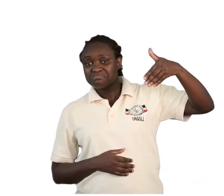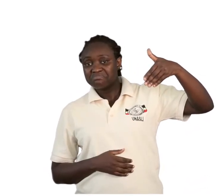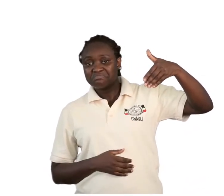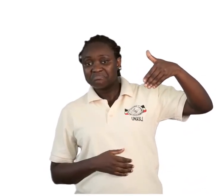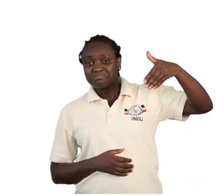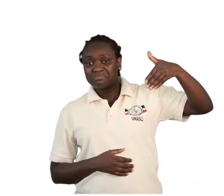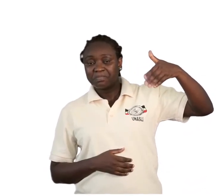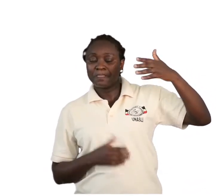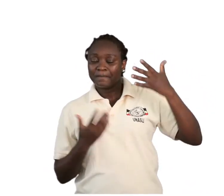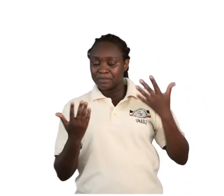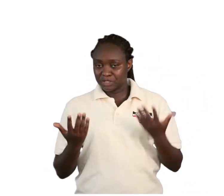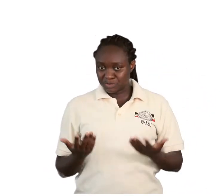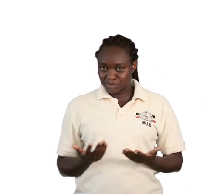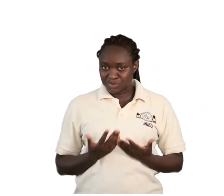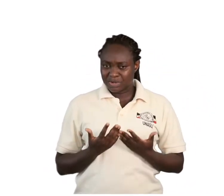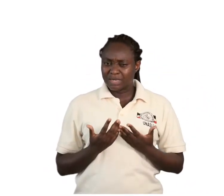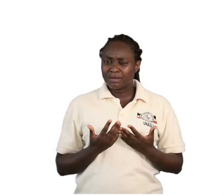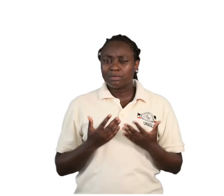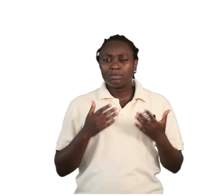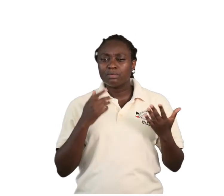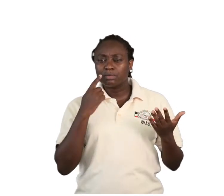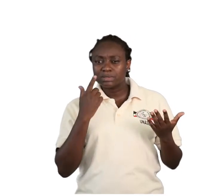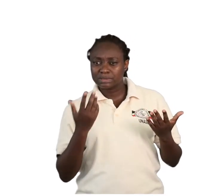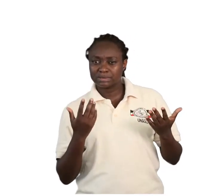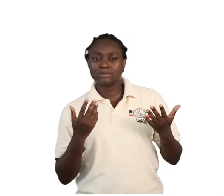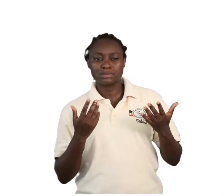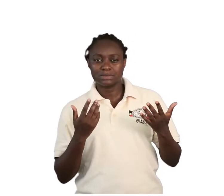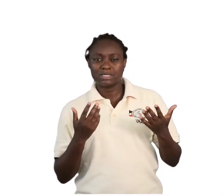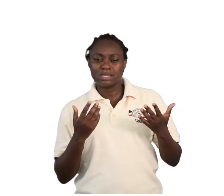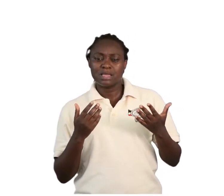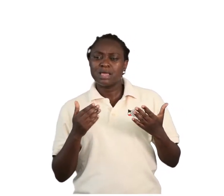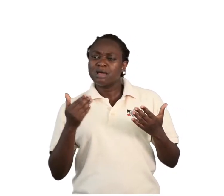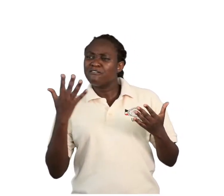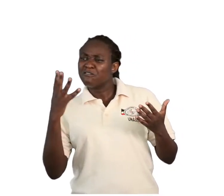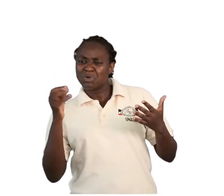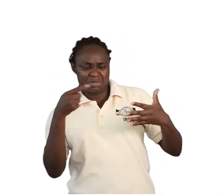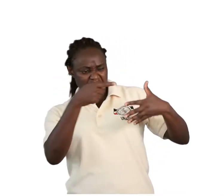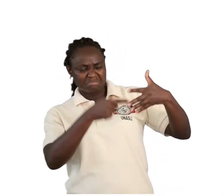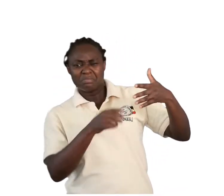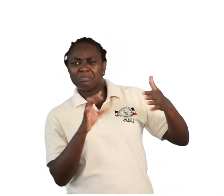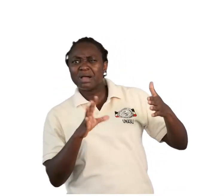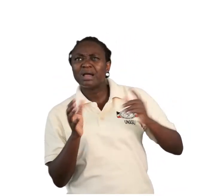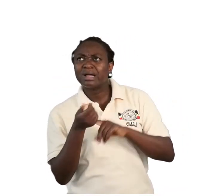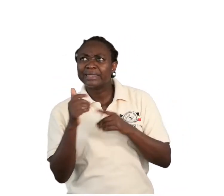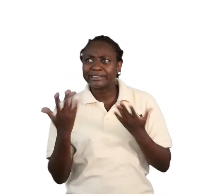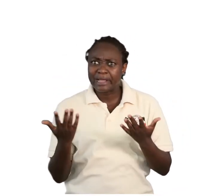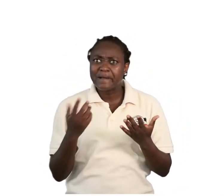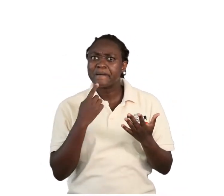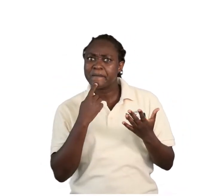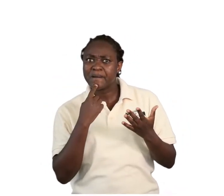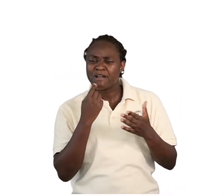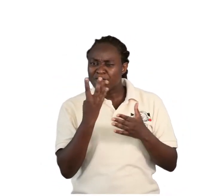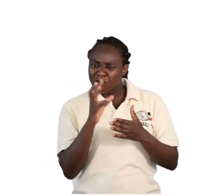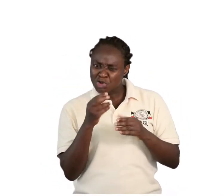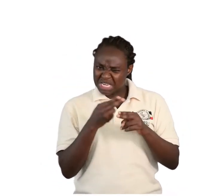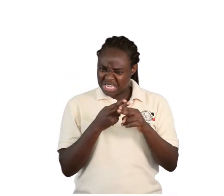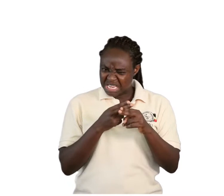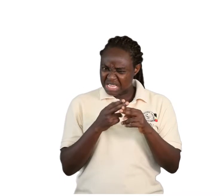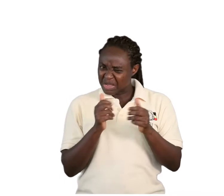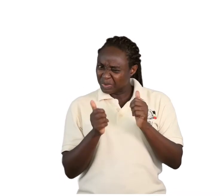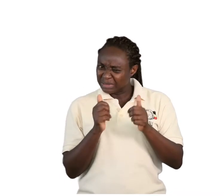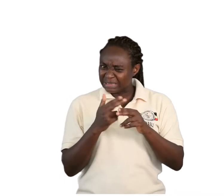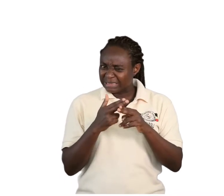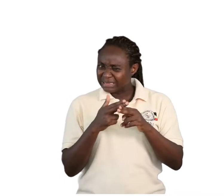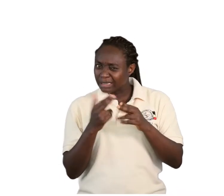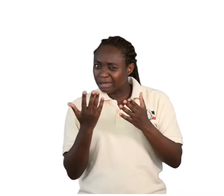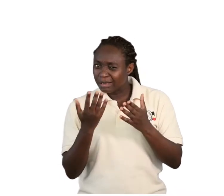is that we are looking out for a numeral that is next or closer to 40 among the basic numerals. And which numeral is